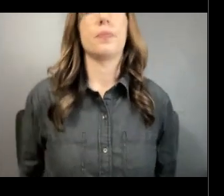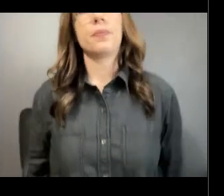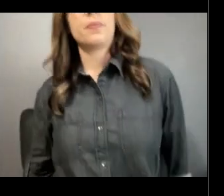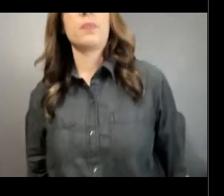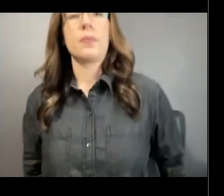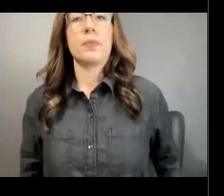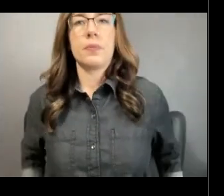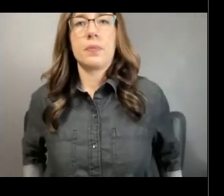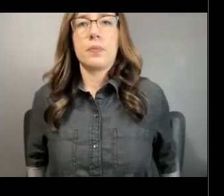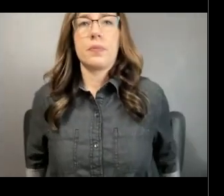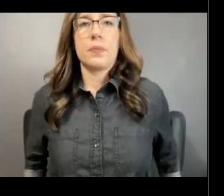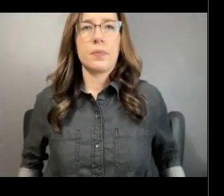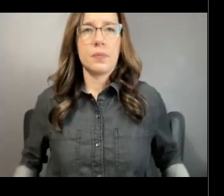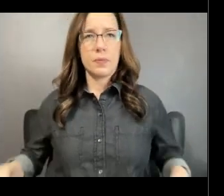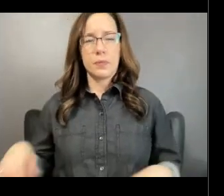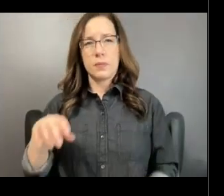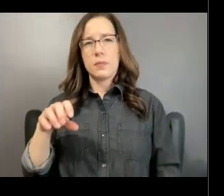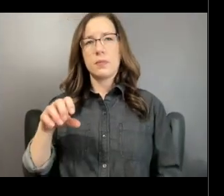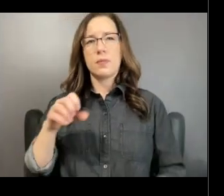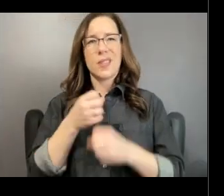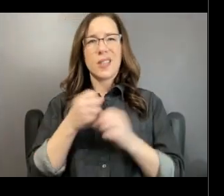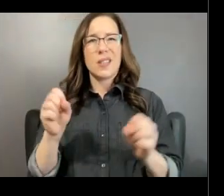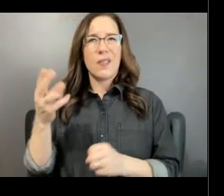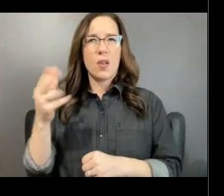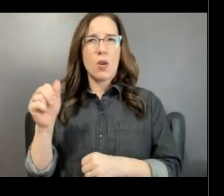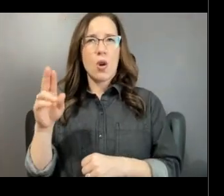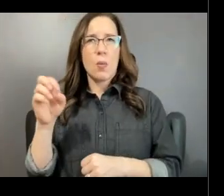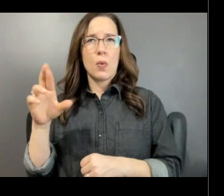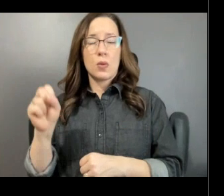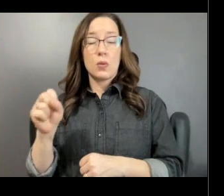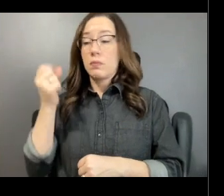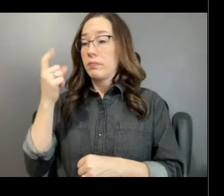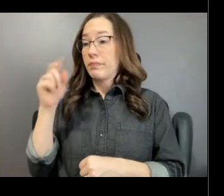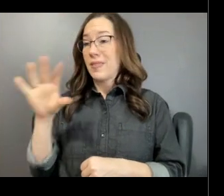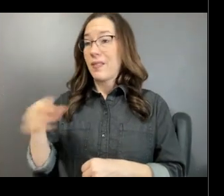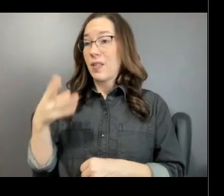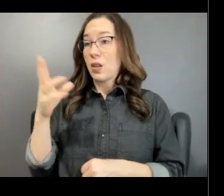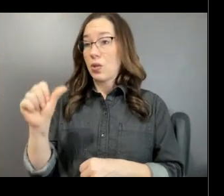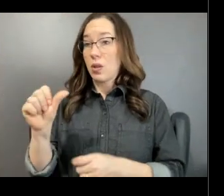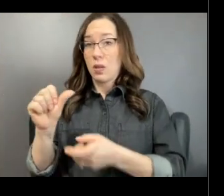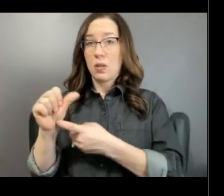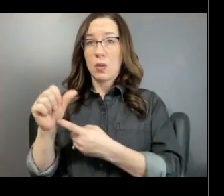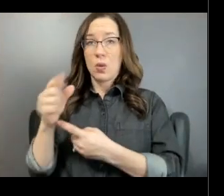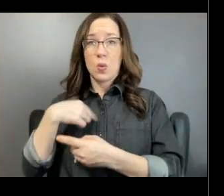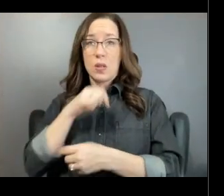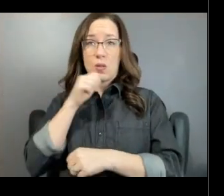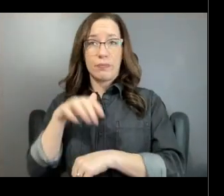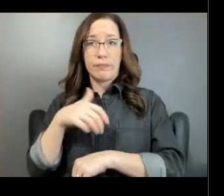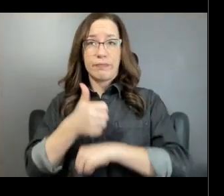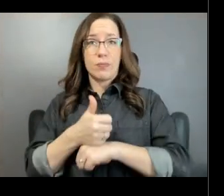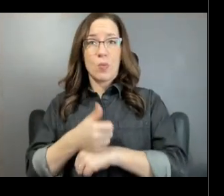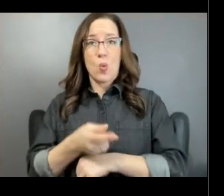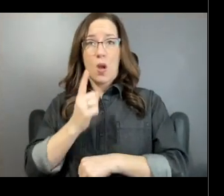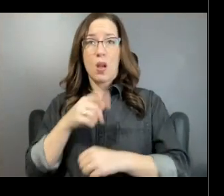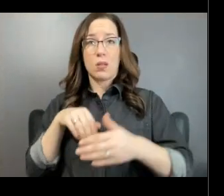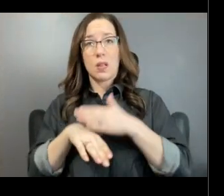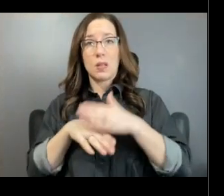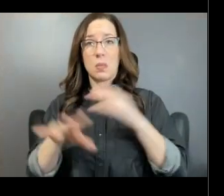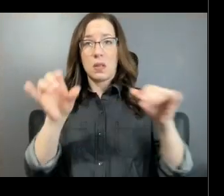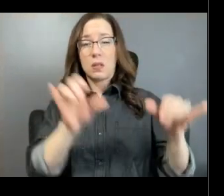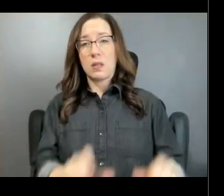Safe harbors. Because the FHA does not establish a single accessibility